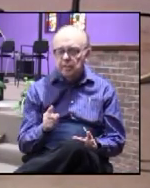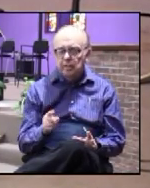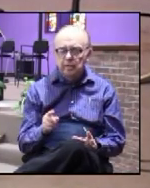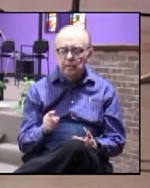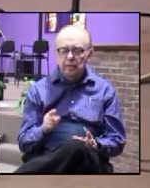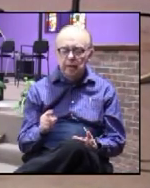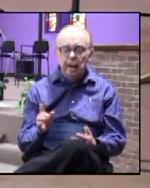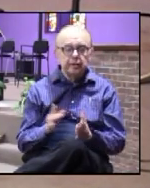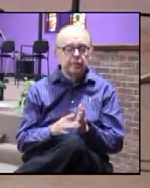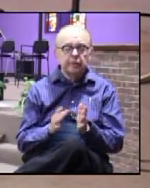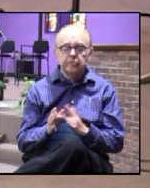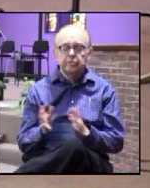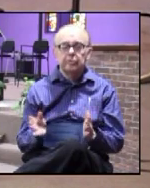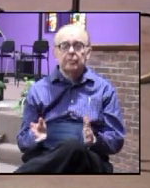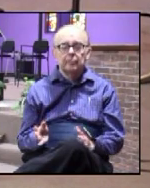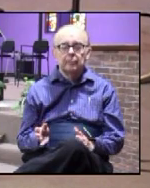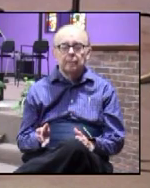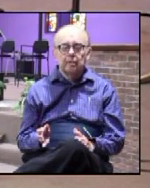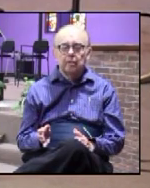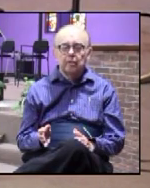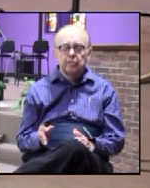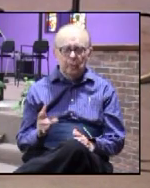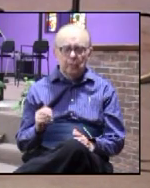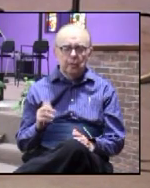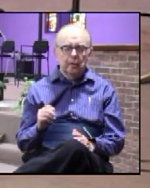and Jesus.